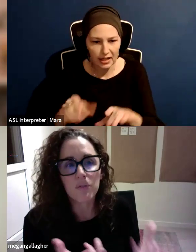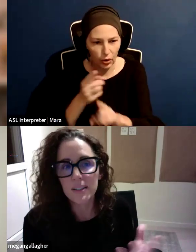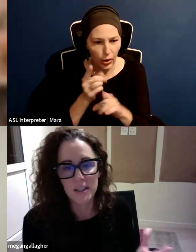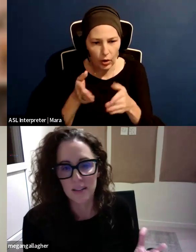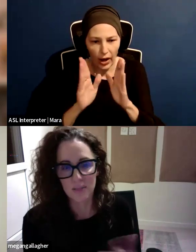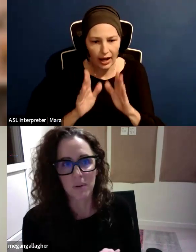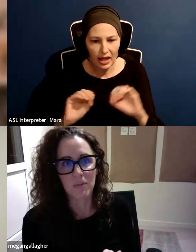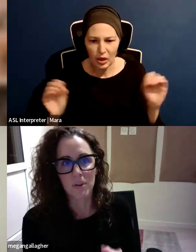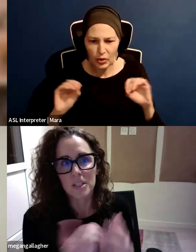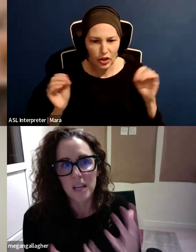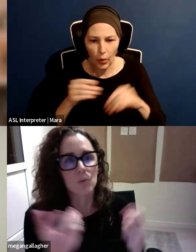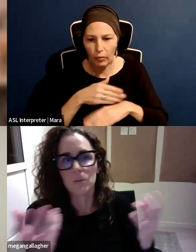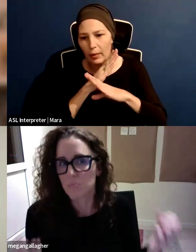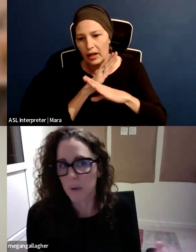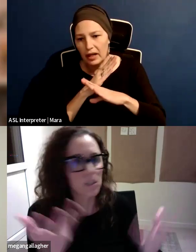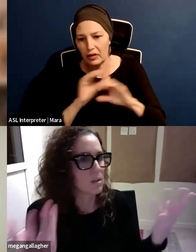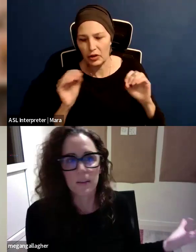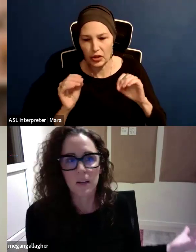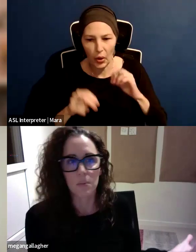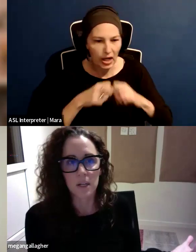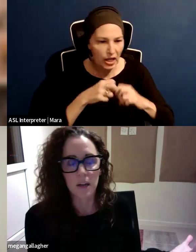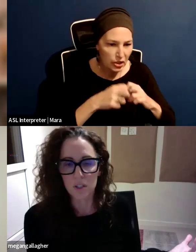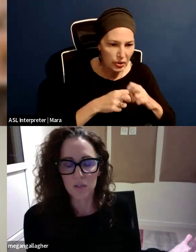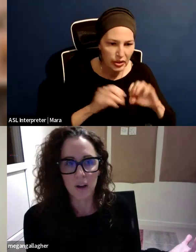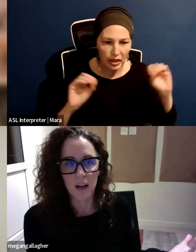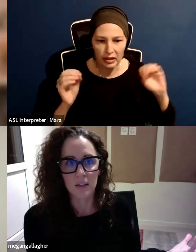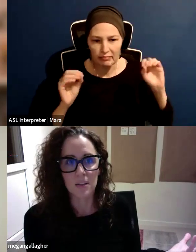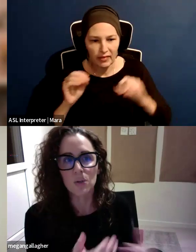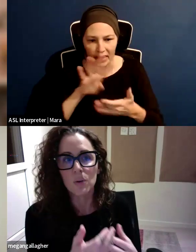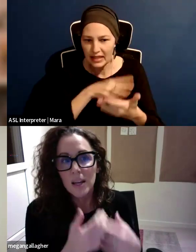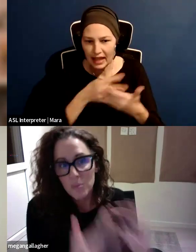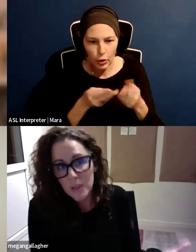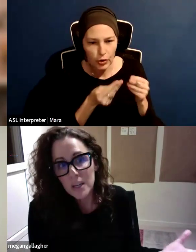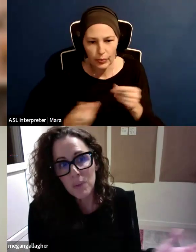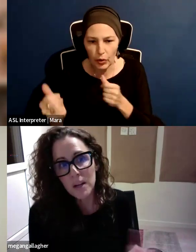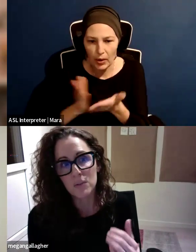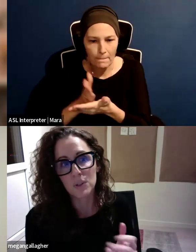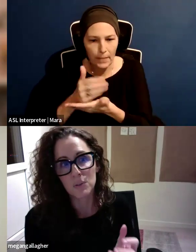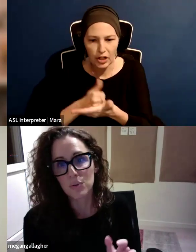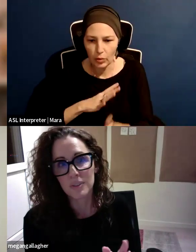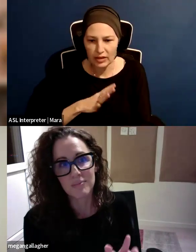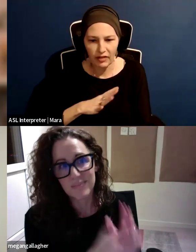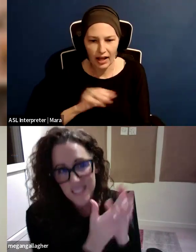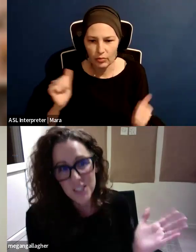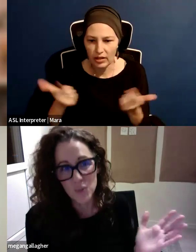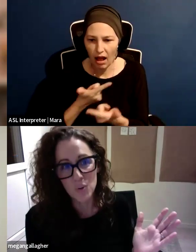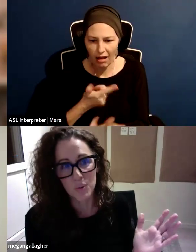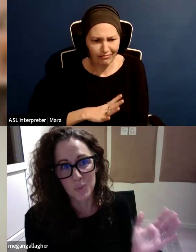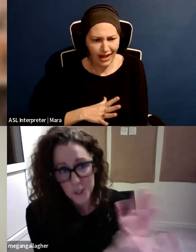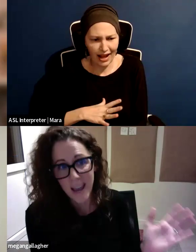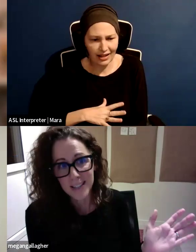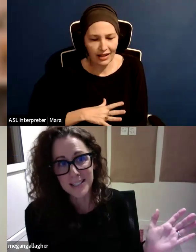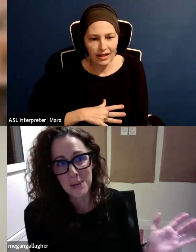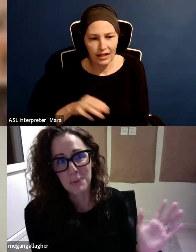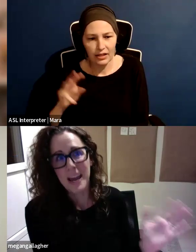It didn't prevent anything from in the schedule or the budget or anything coming together just fine. So Minky and Michael have really proven this is doable.